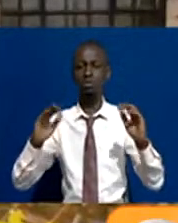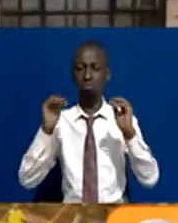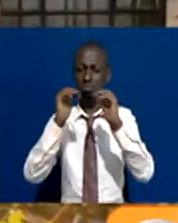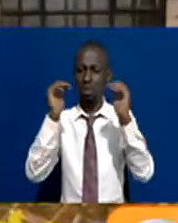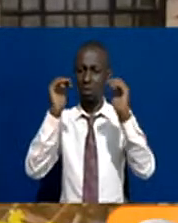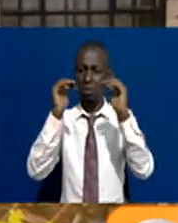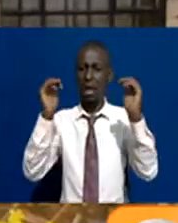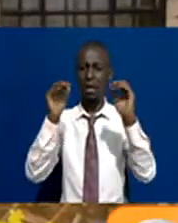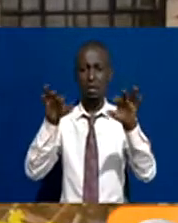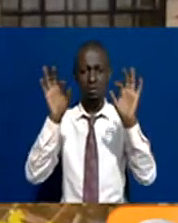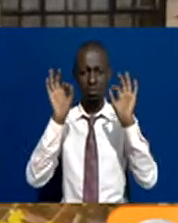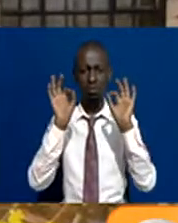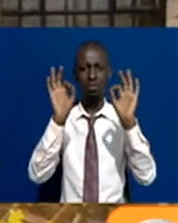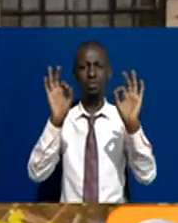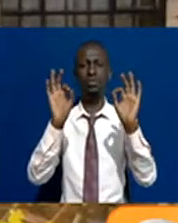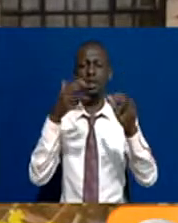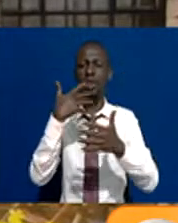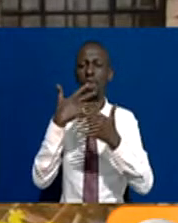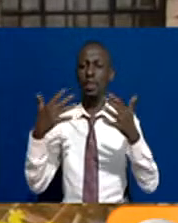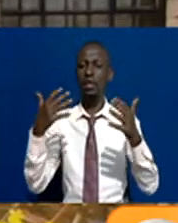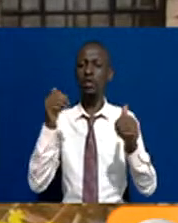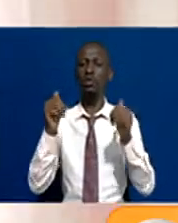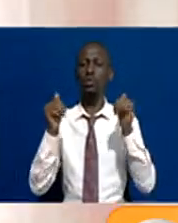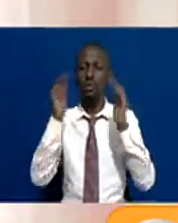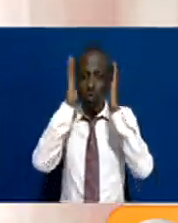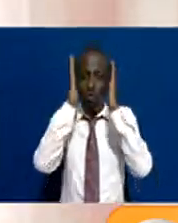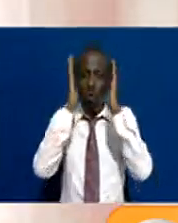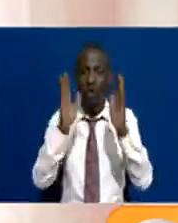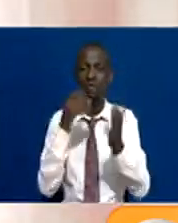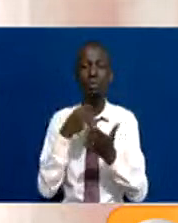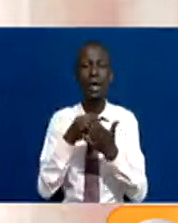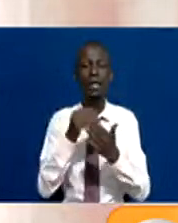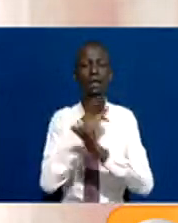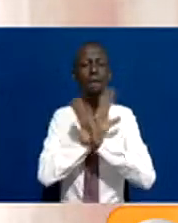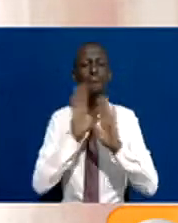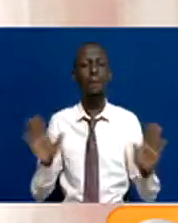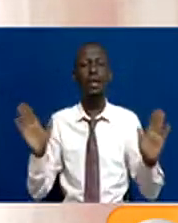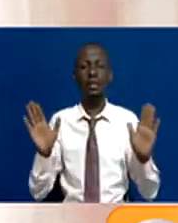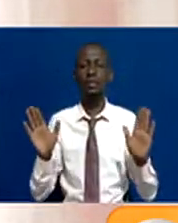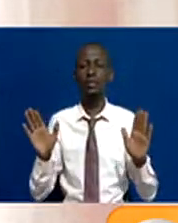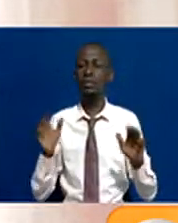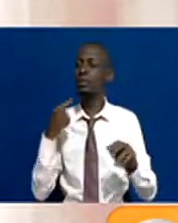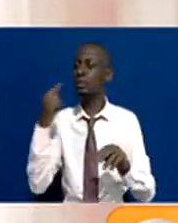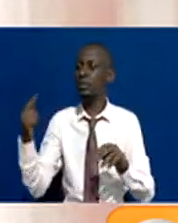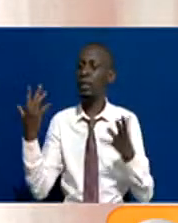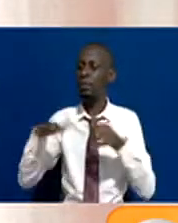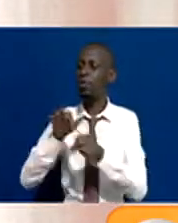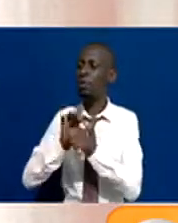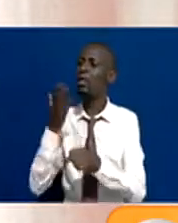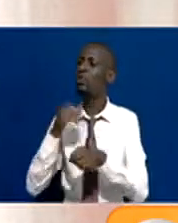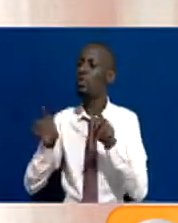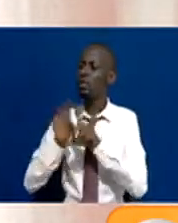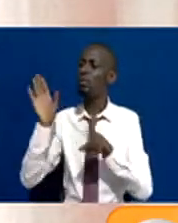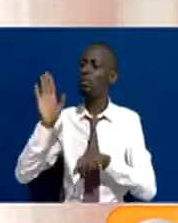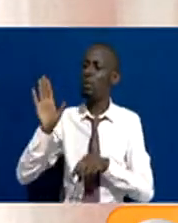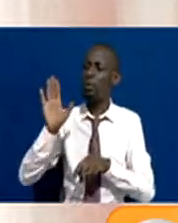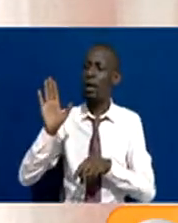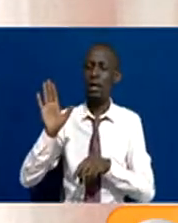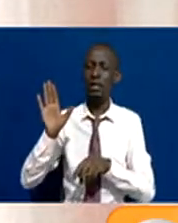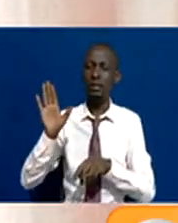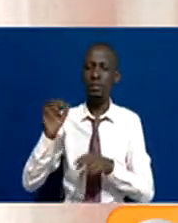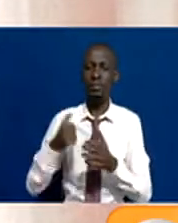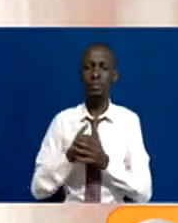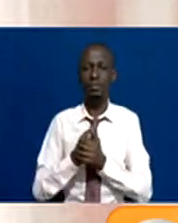the material things. And they were telling me that, you know how many people envy you out there? So imagine if you went to every single